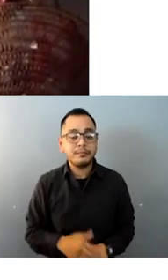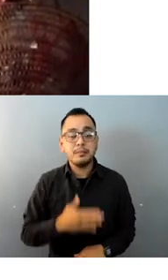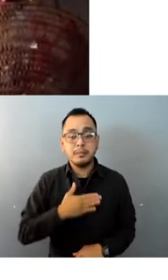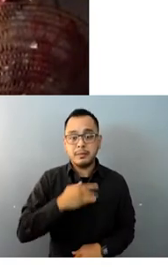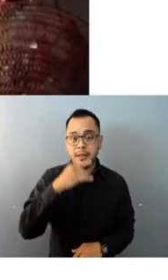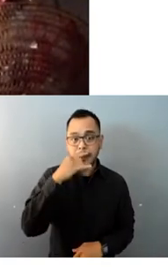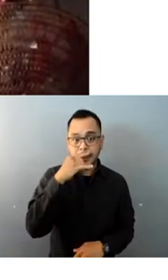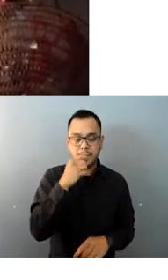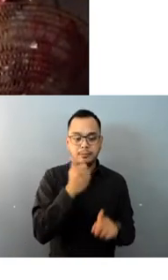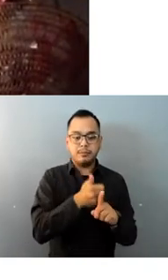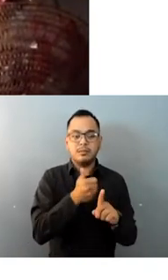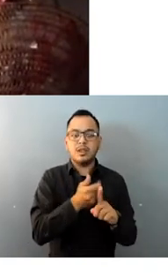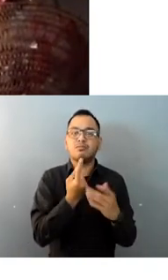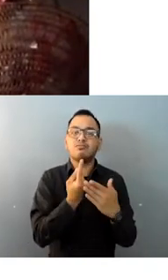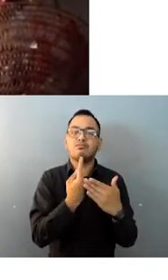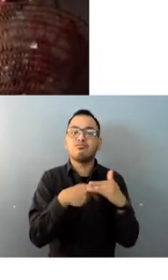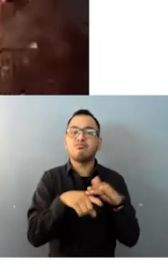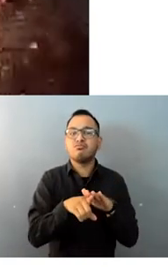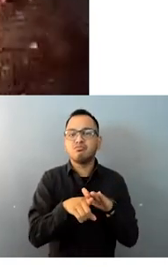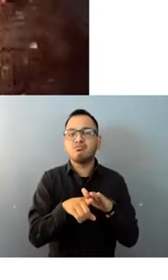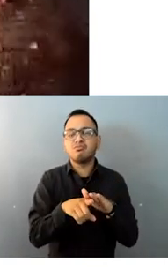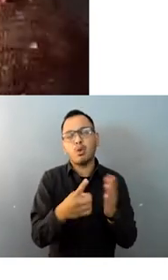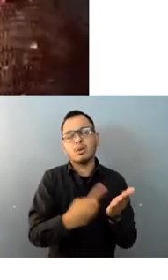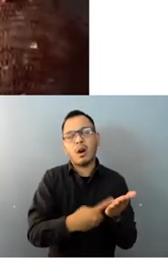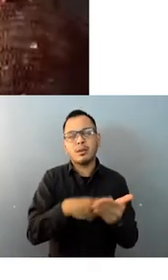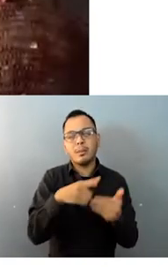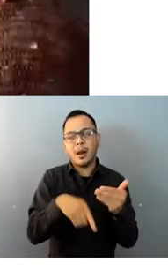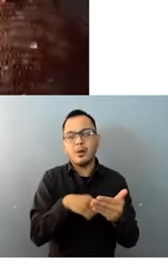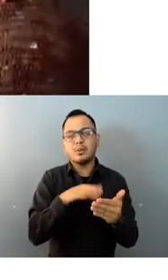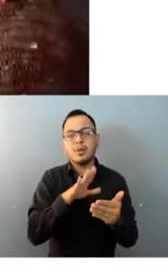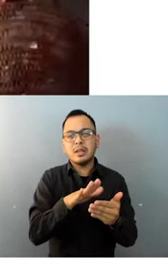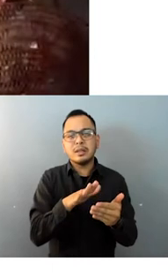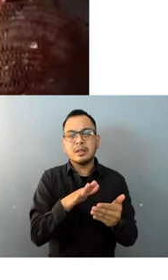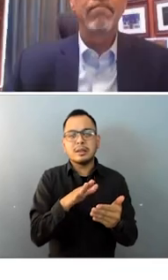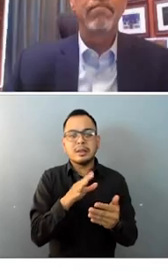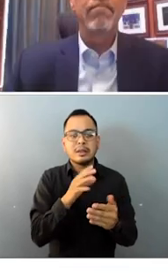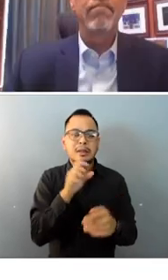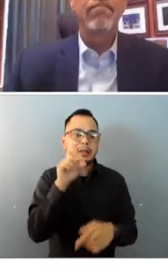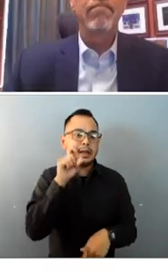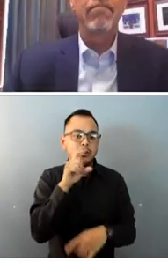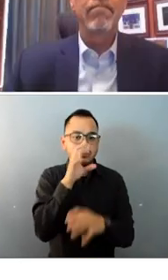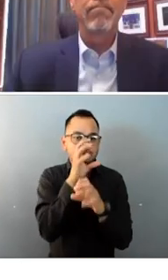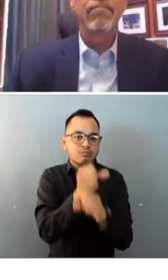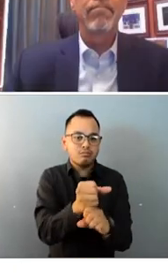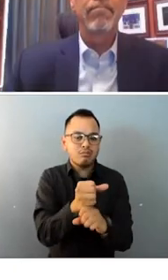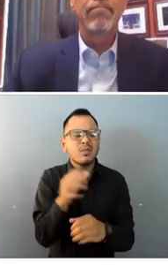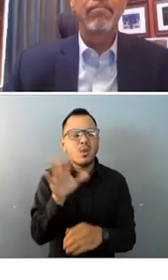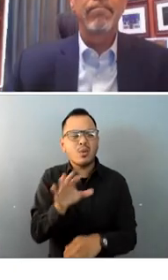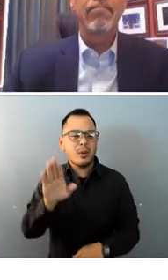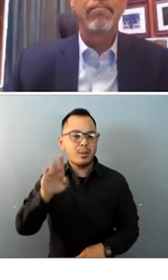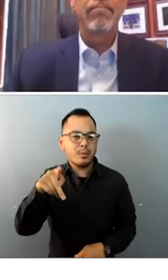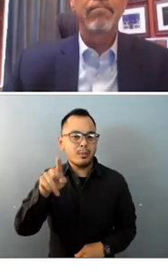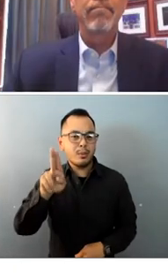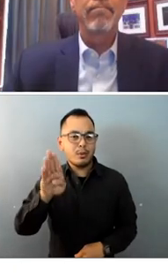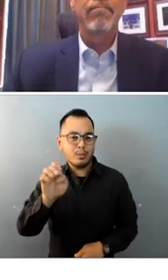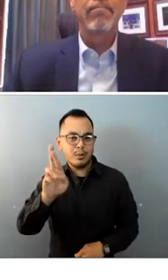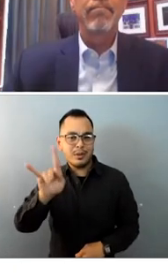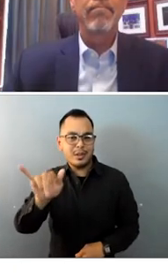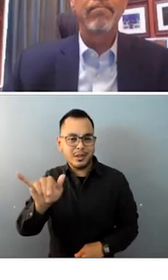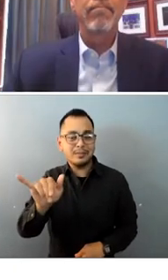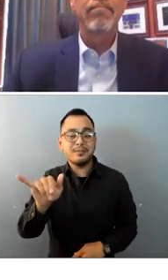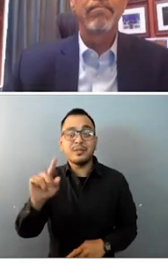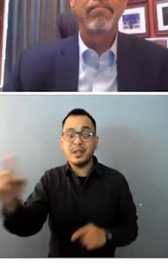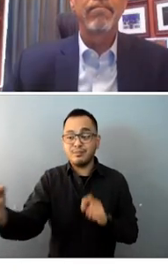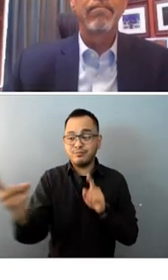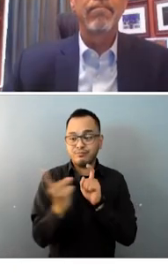talked about their sexual orientation to me, it was around puberty. That was when they came to me and I realized I had a lot of